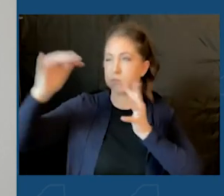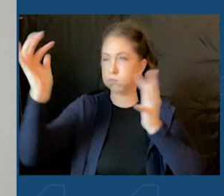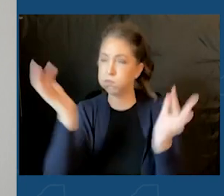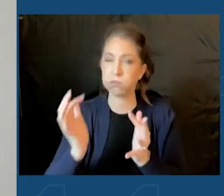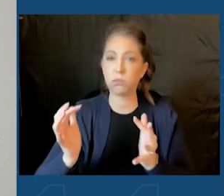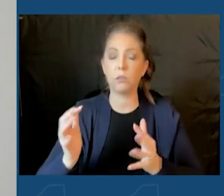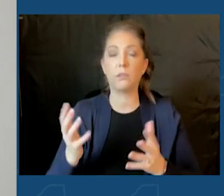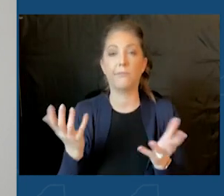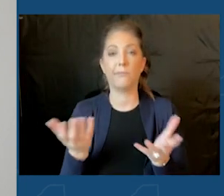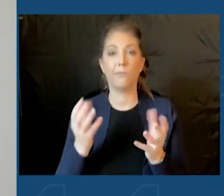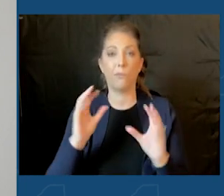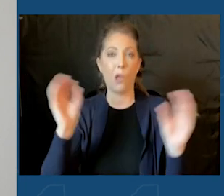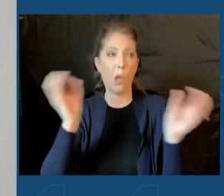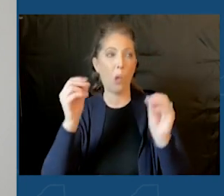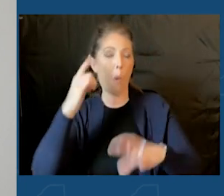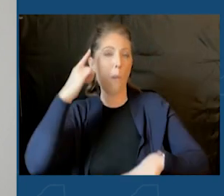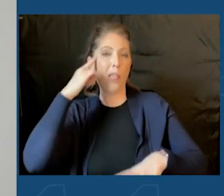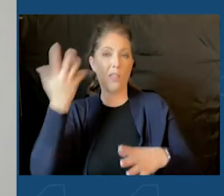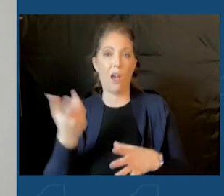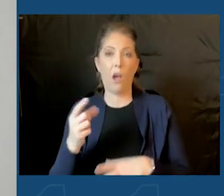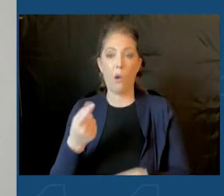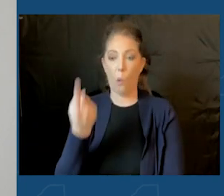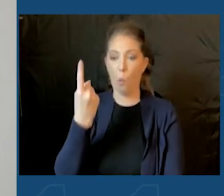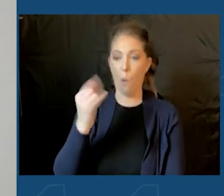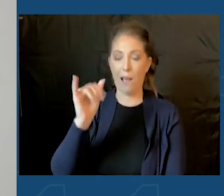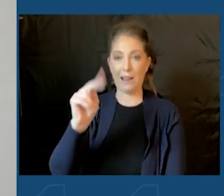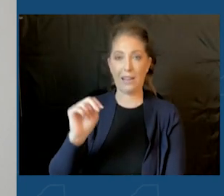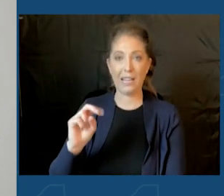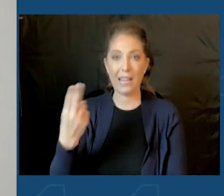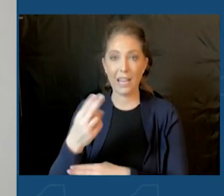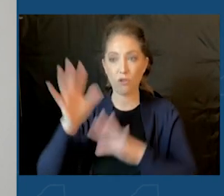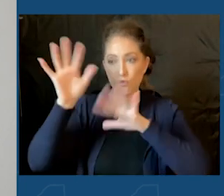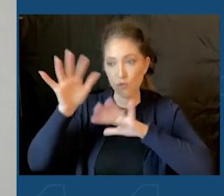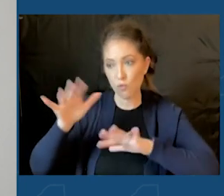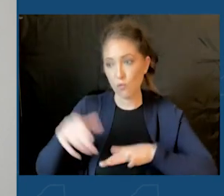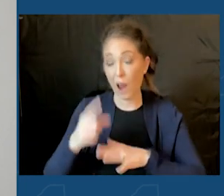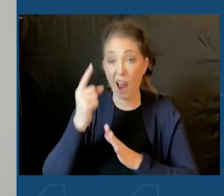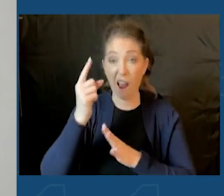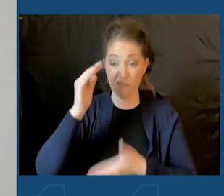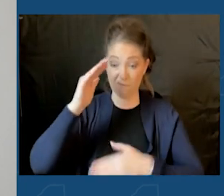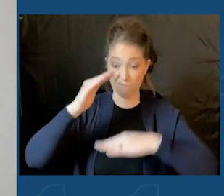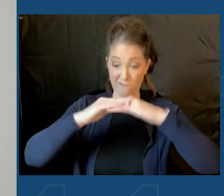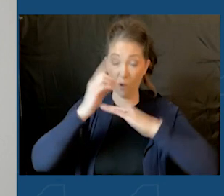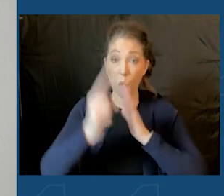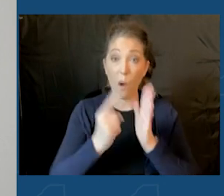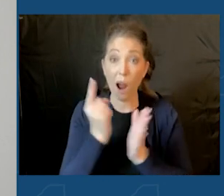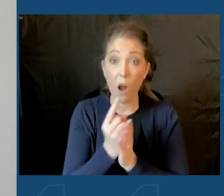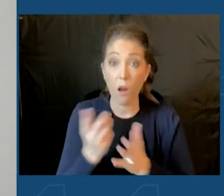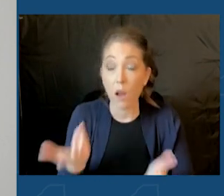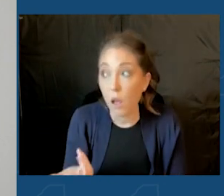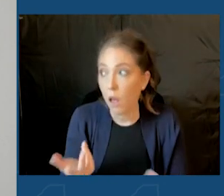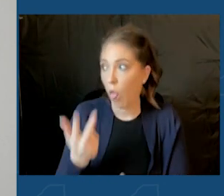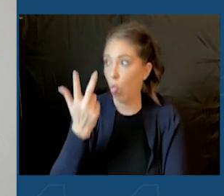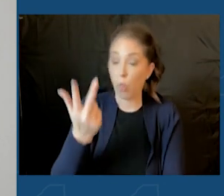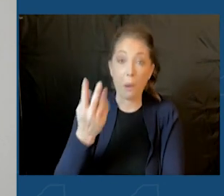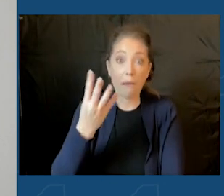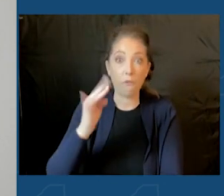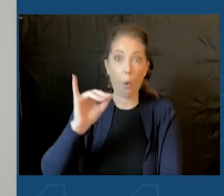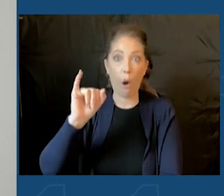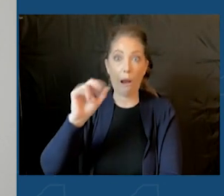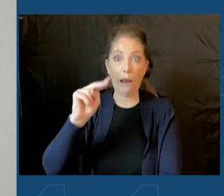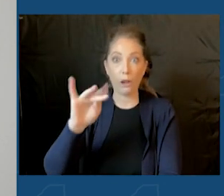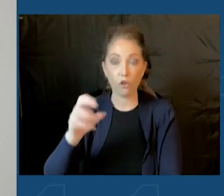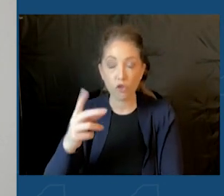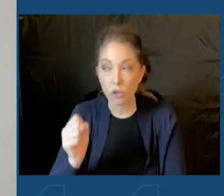one thought that we would get an inch of rain in an hour in New York City, let alone 3 or 4 inches of rain, let